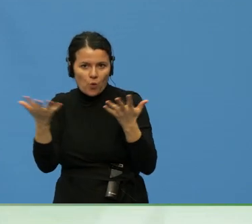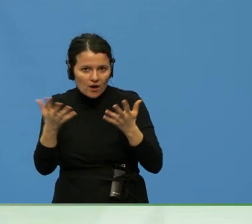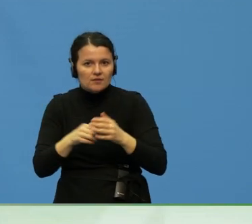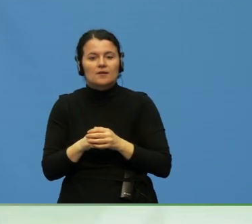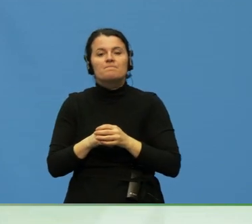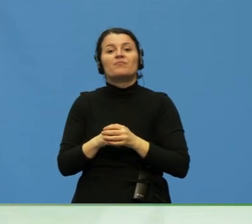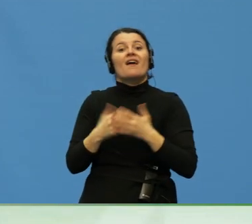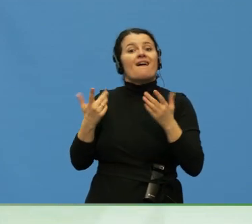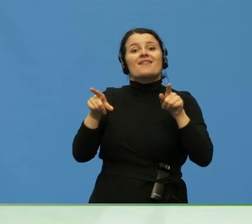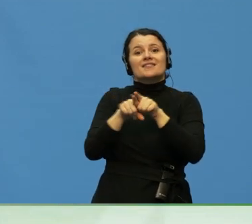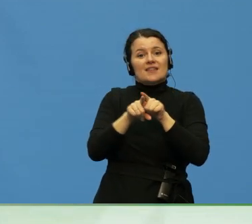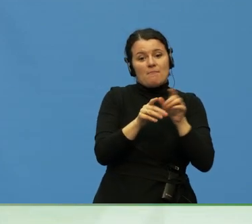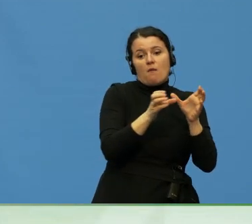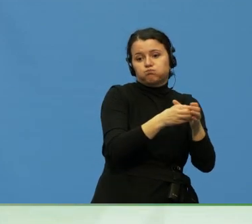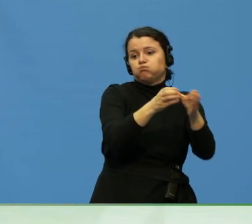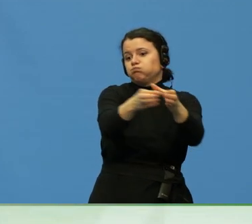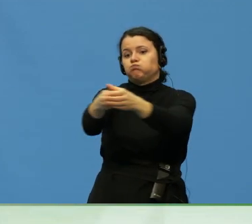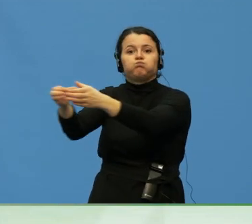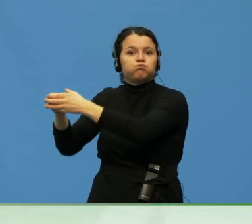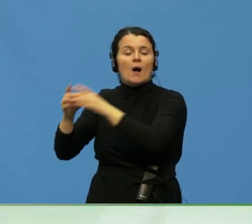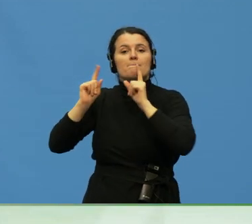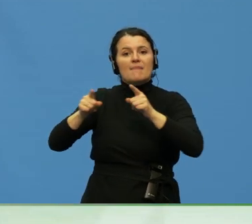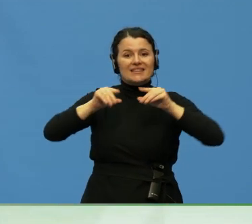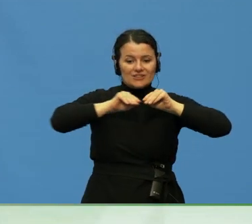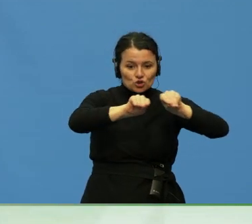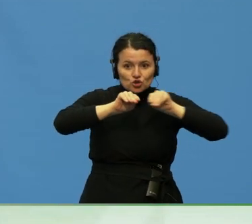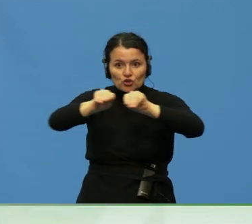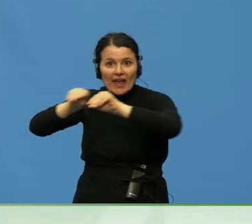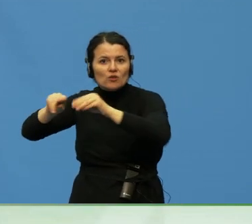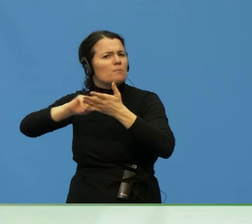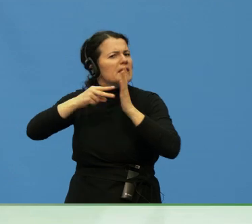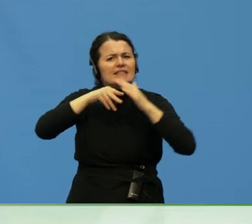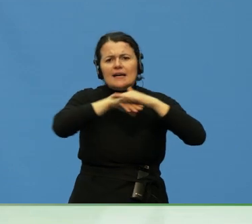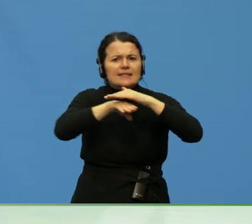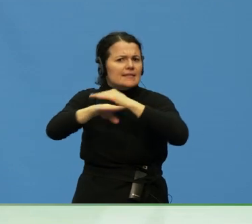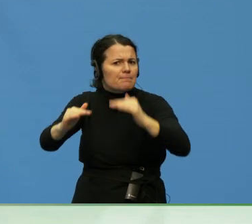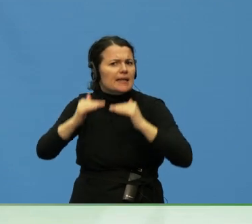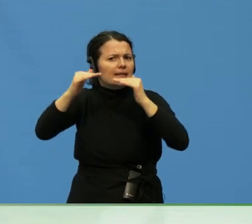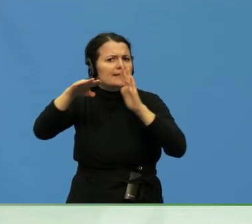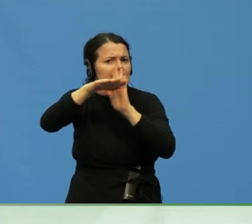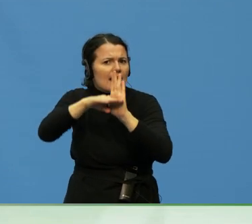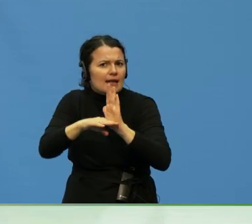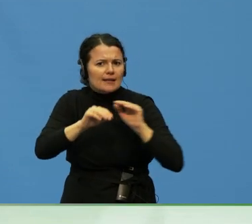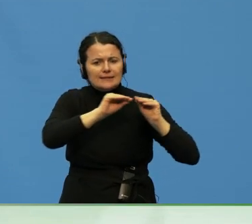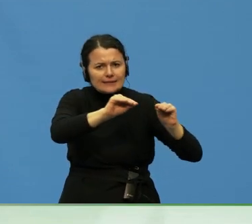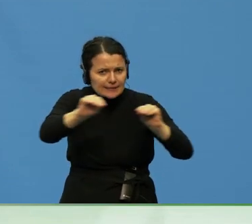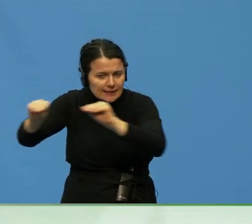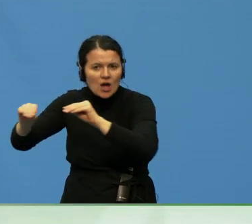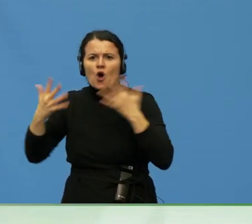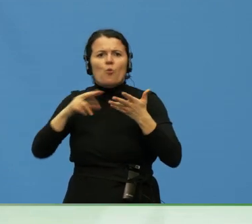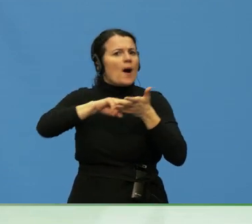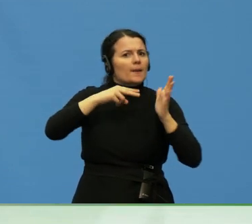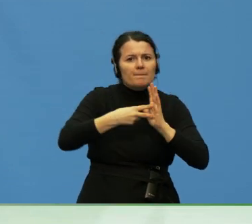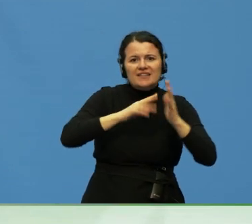are trained on what on earth accessibility standards are, and providing signage in Braille, etc., etc. So it's